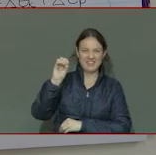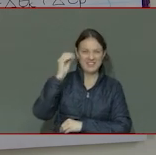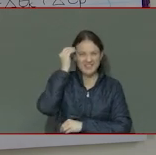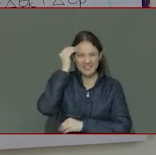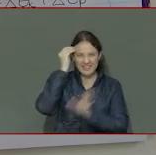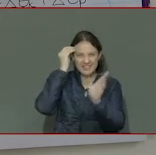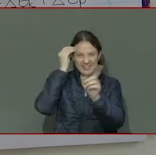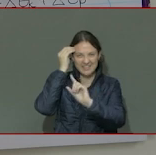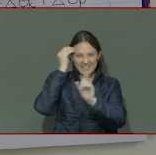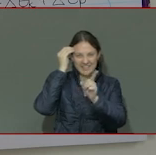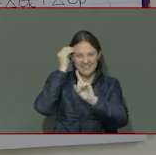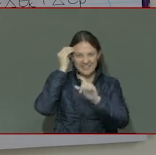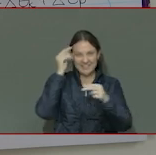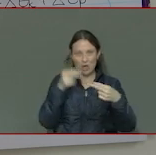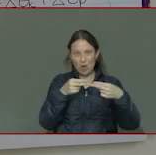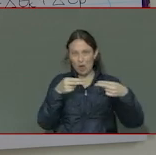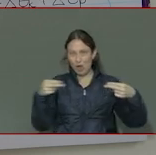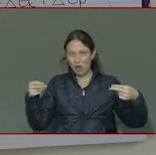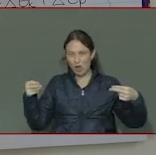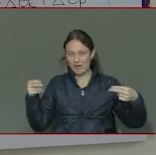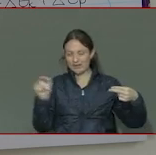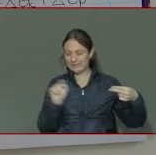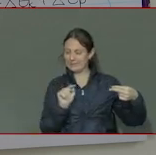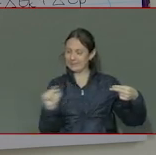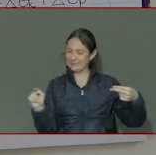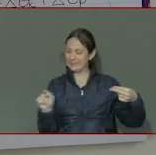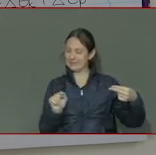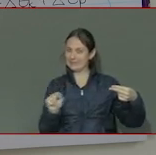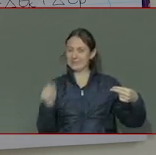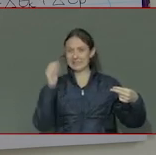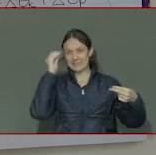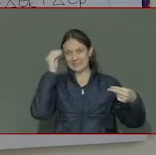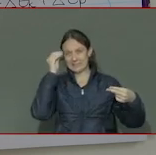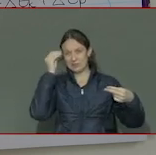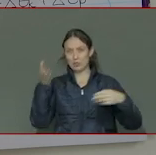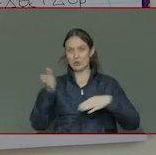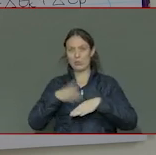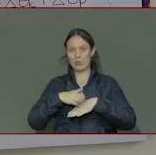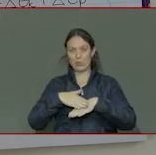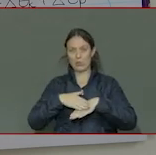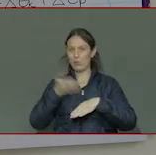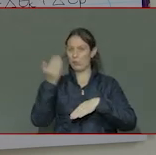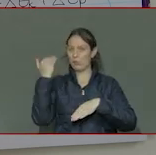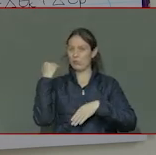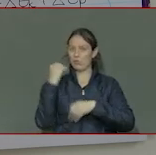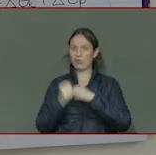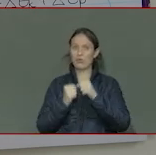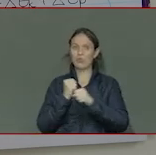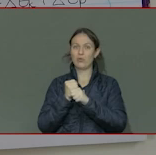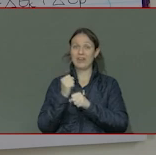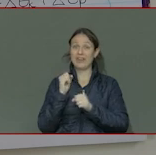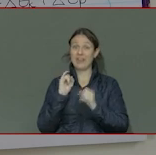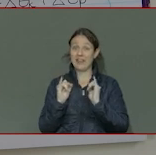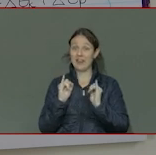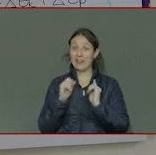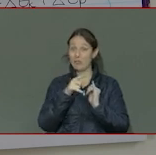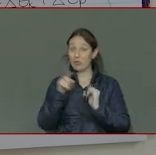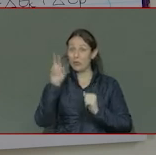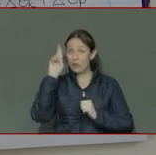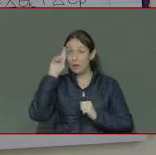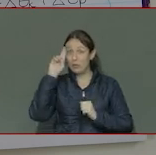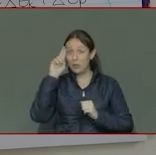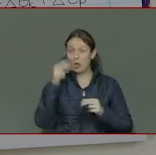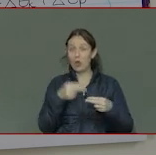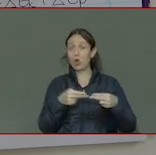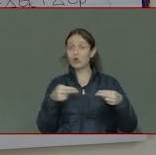I'm interested in the horizontal component. So from grade 11, a horizontal component causes